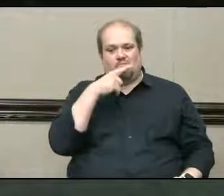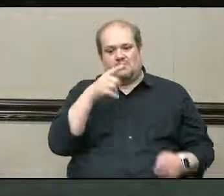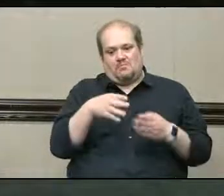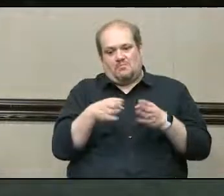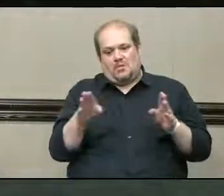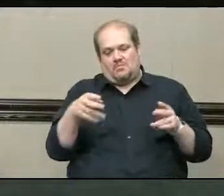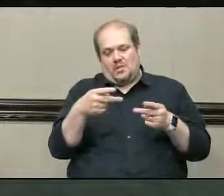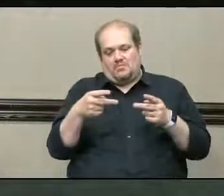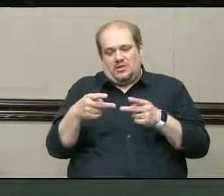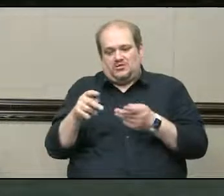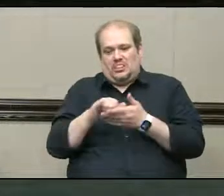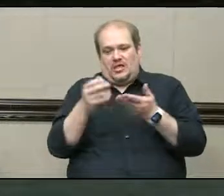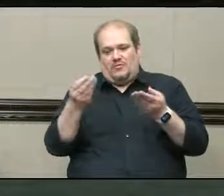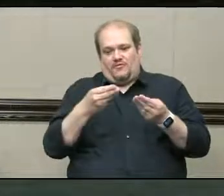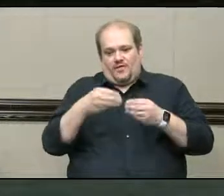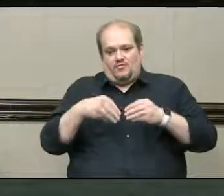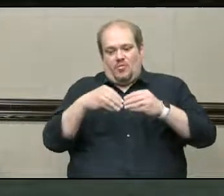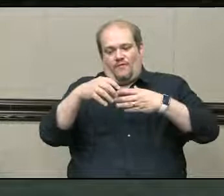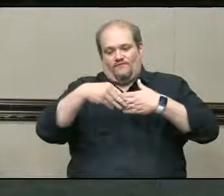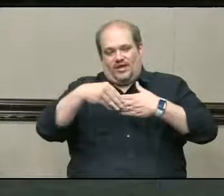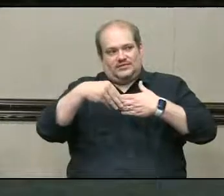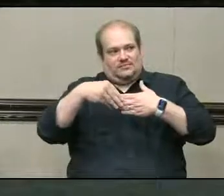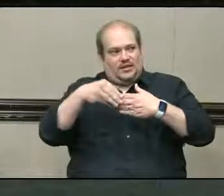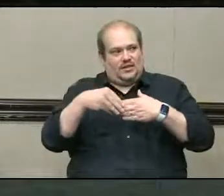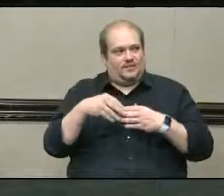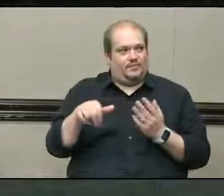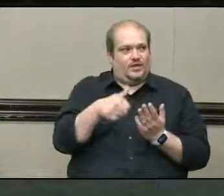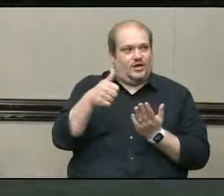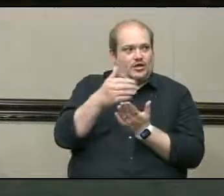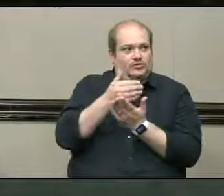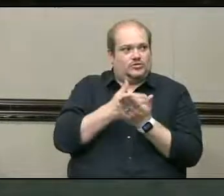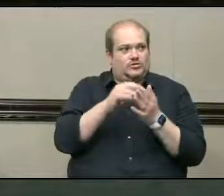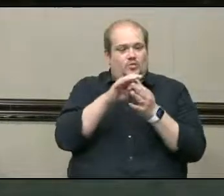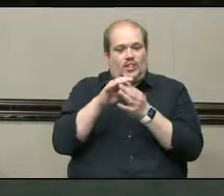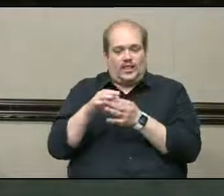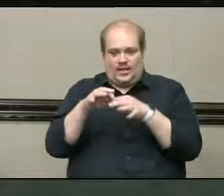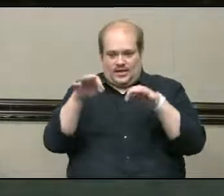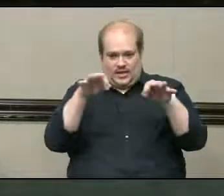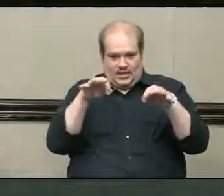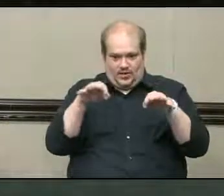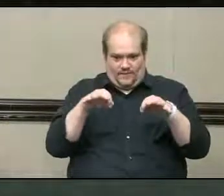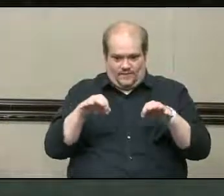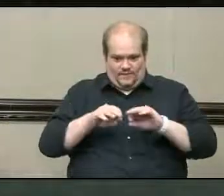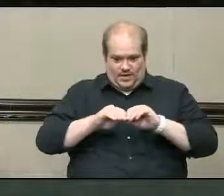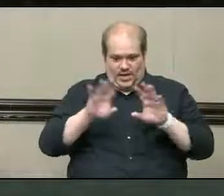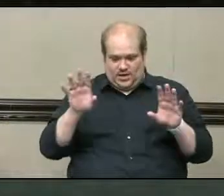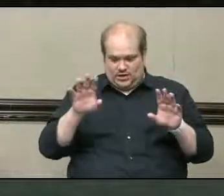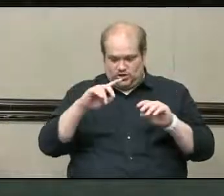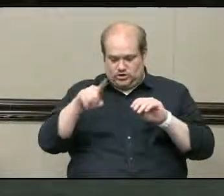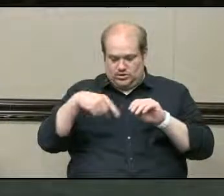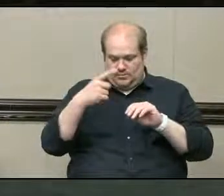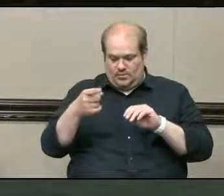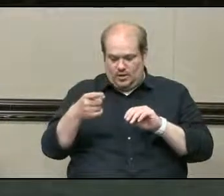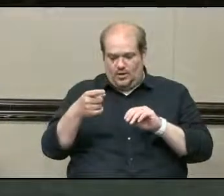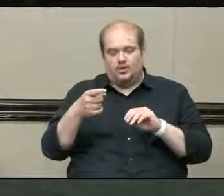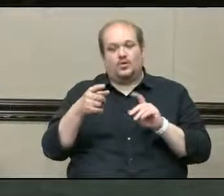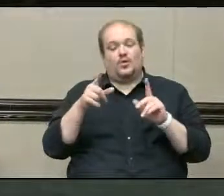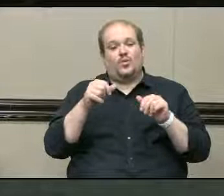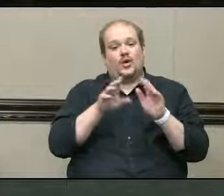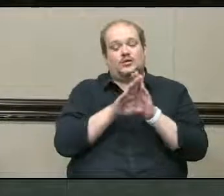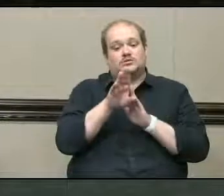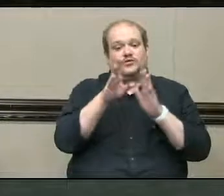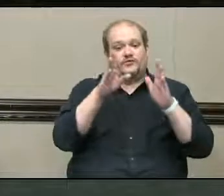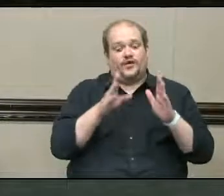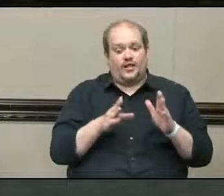so. And the other section had to do with just clarification of what, when a